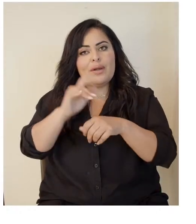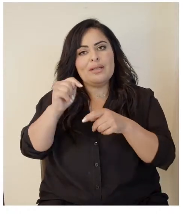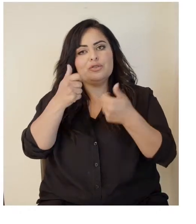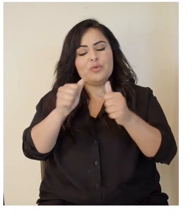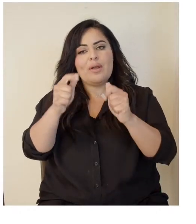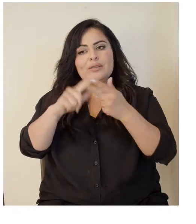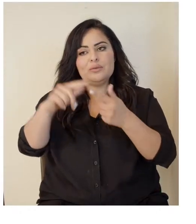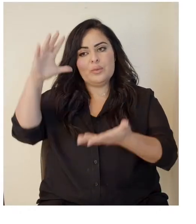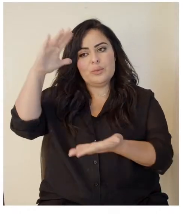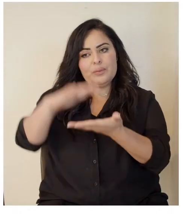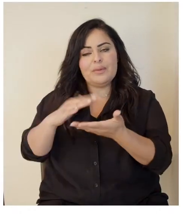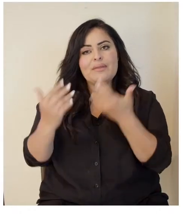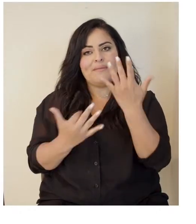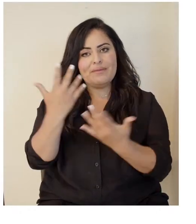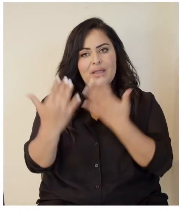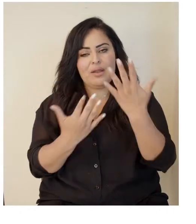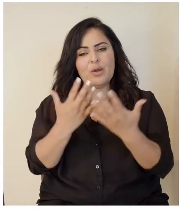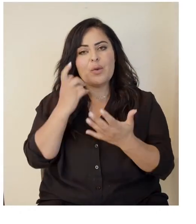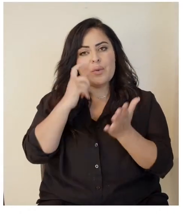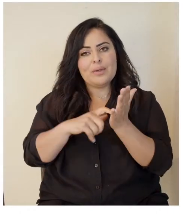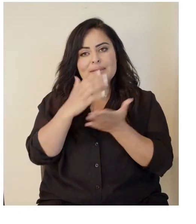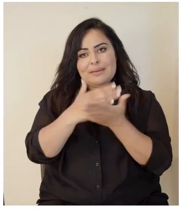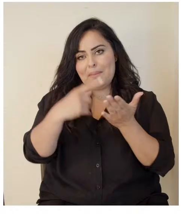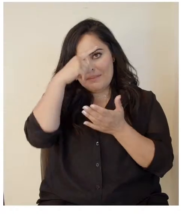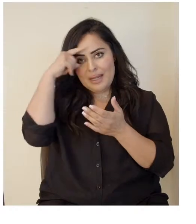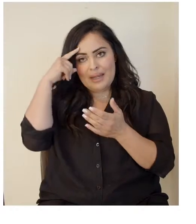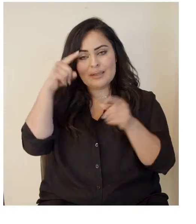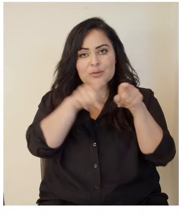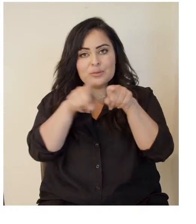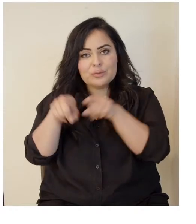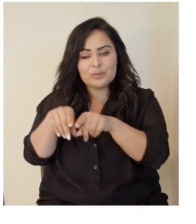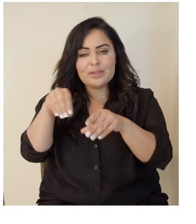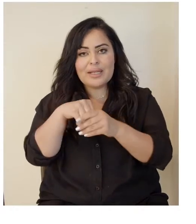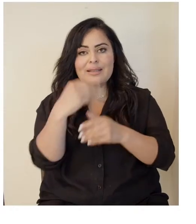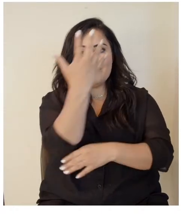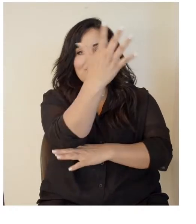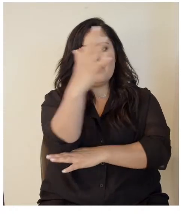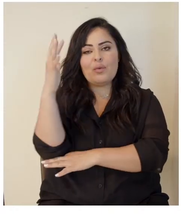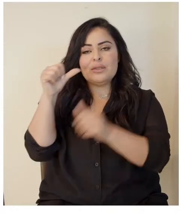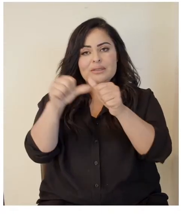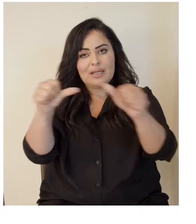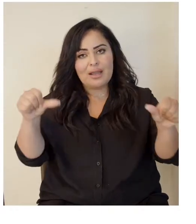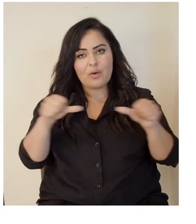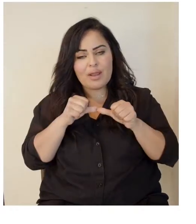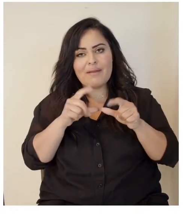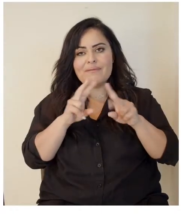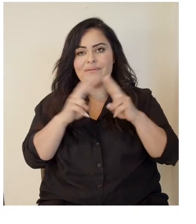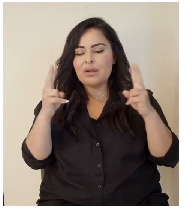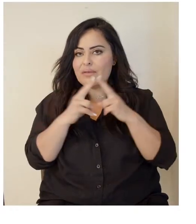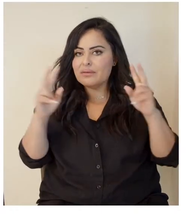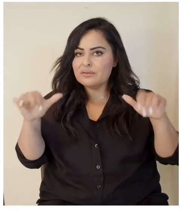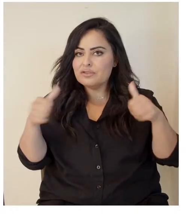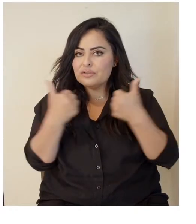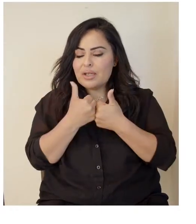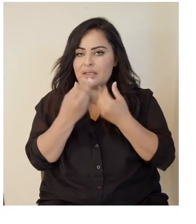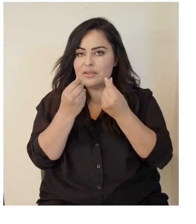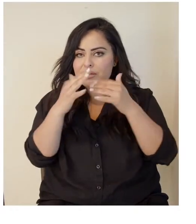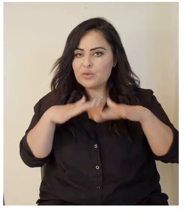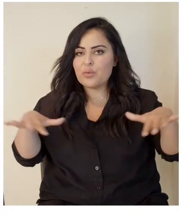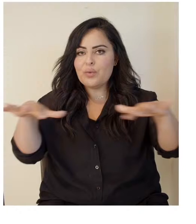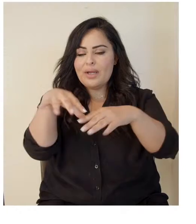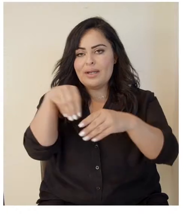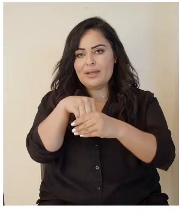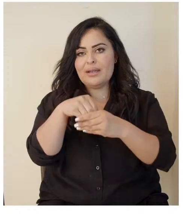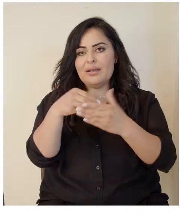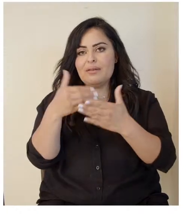And I think you'll see some black start to get on the map here in the forested areas. Very challenging terrain up here along the forest.